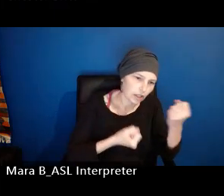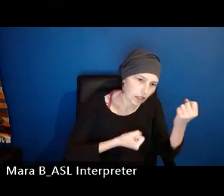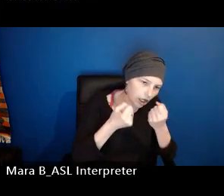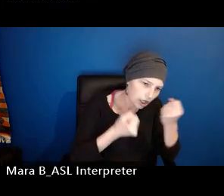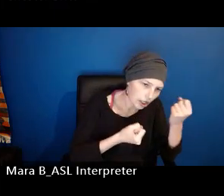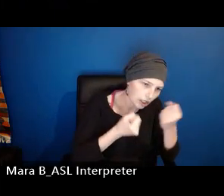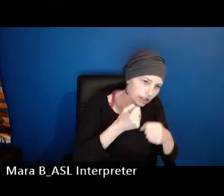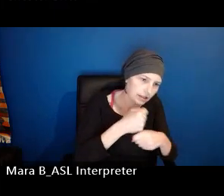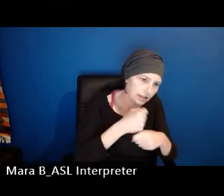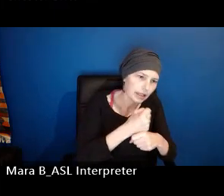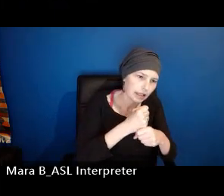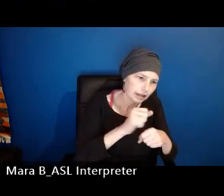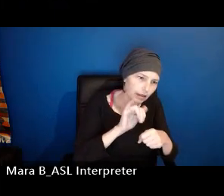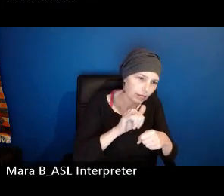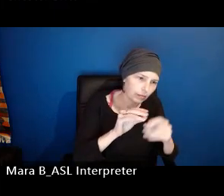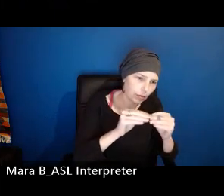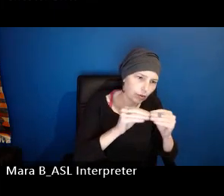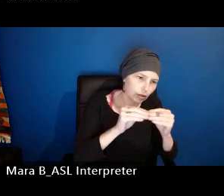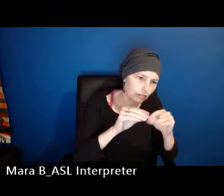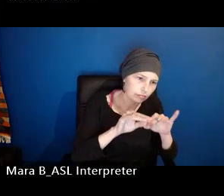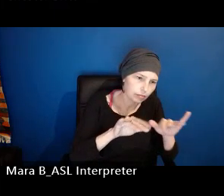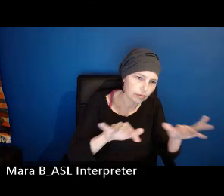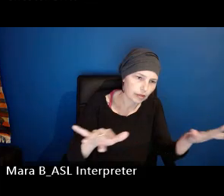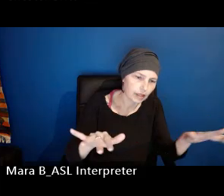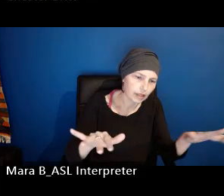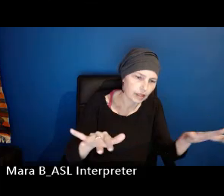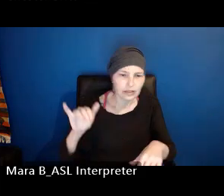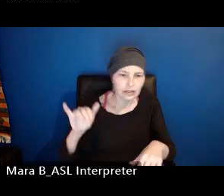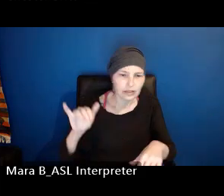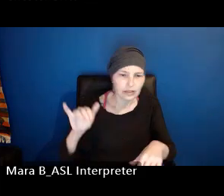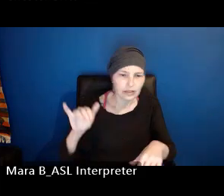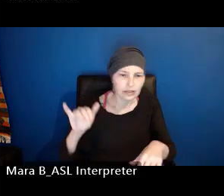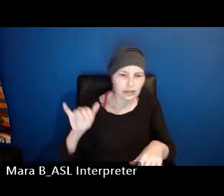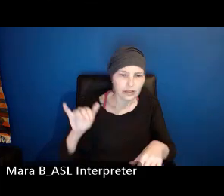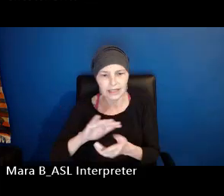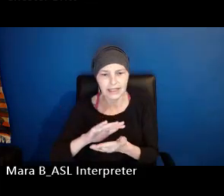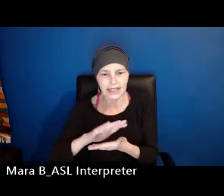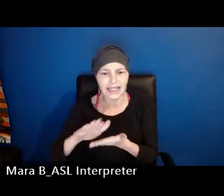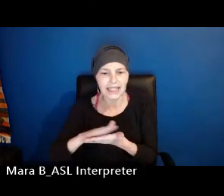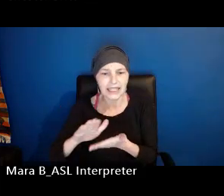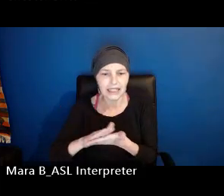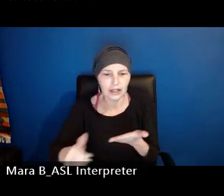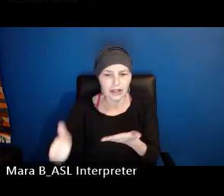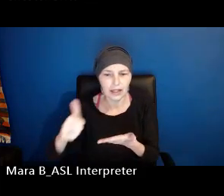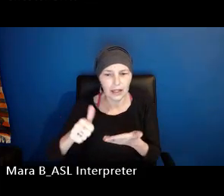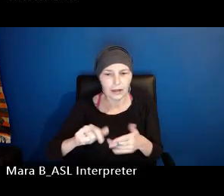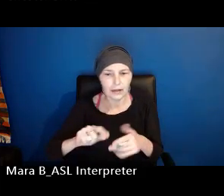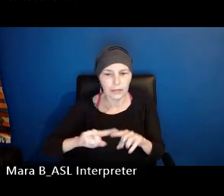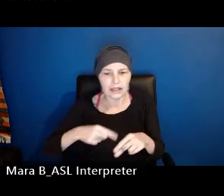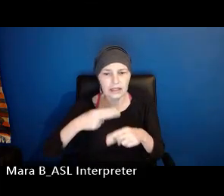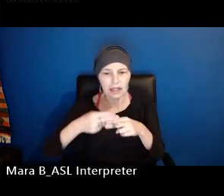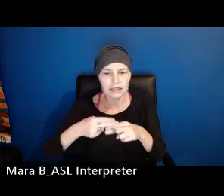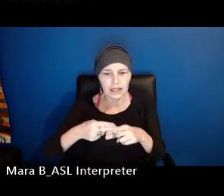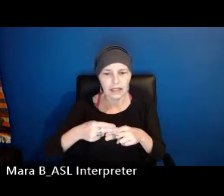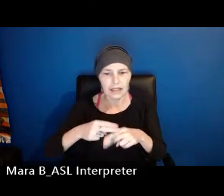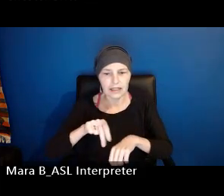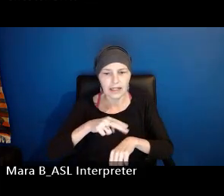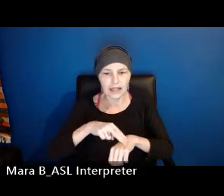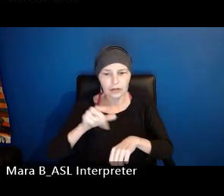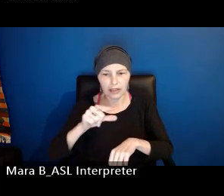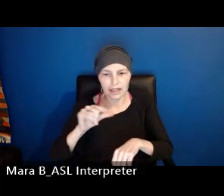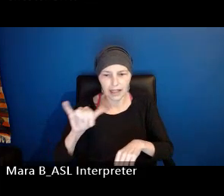our environment clean. But it's called natural gas for a reason because, excuse me if I sound naive, but doesn't